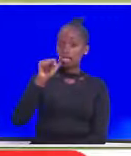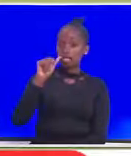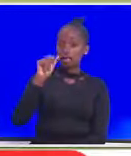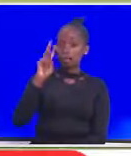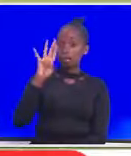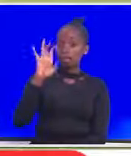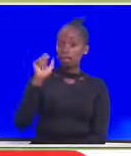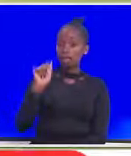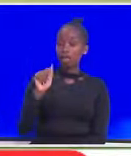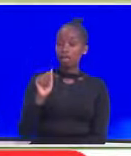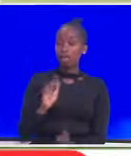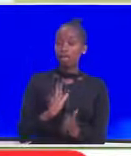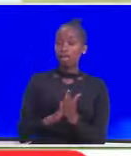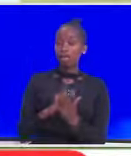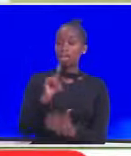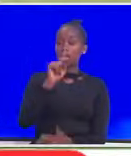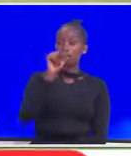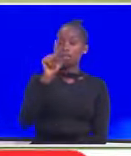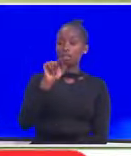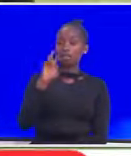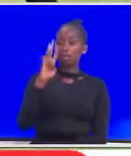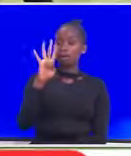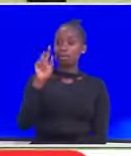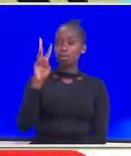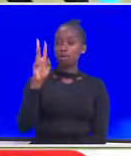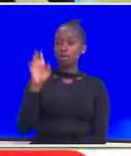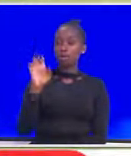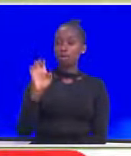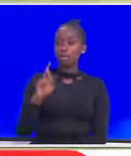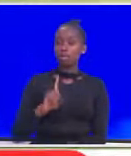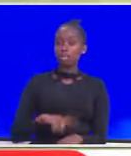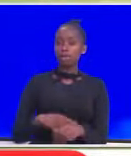the host during the tournament.